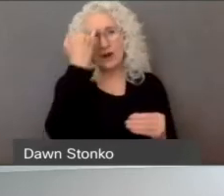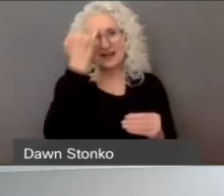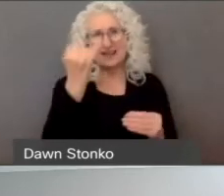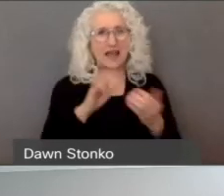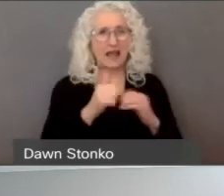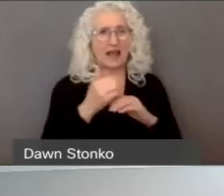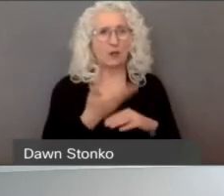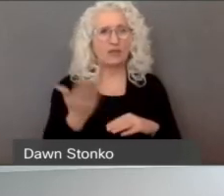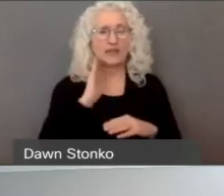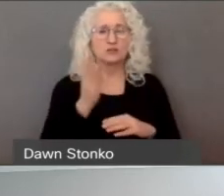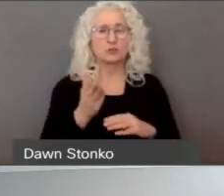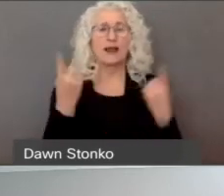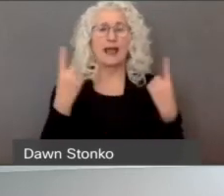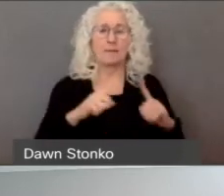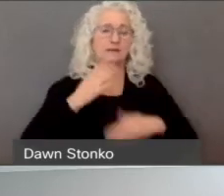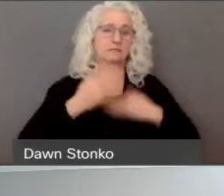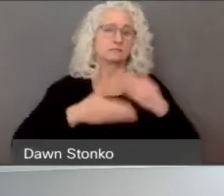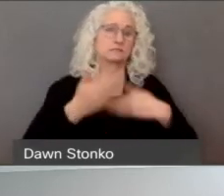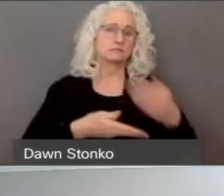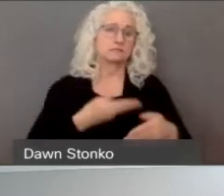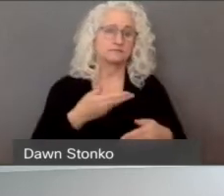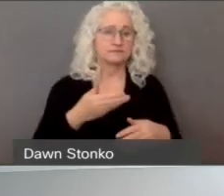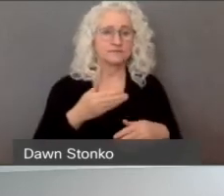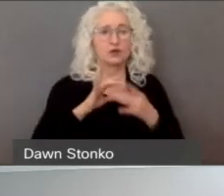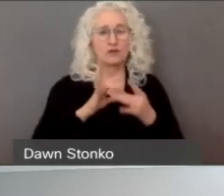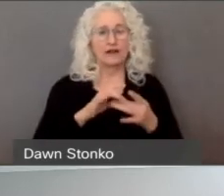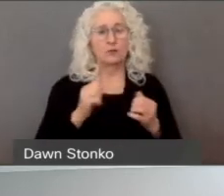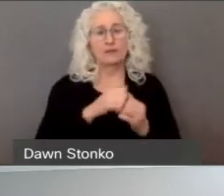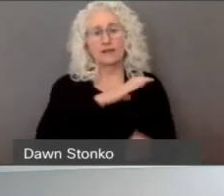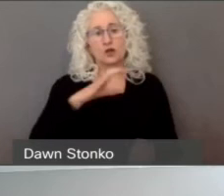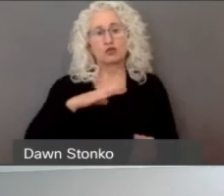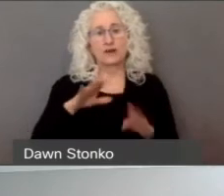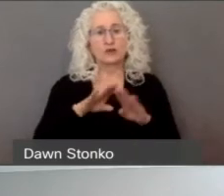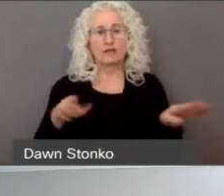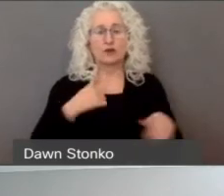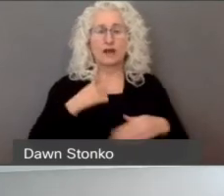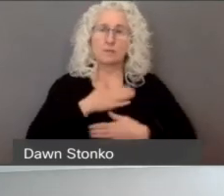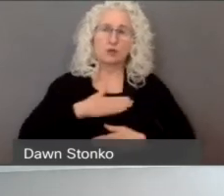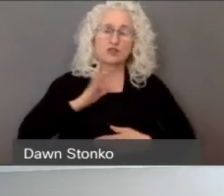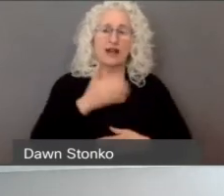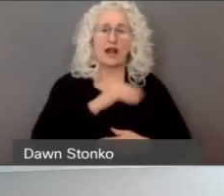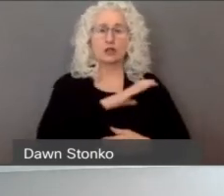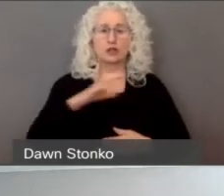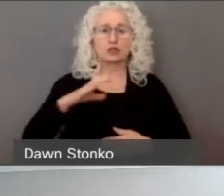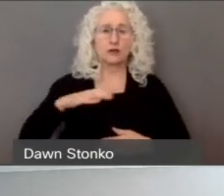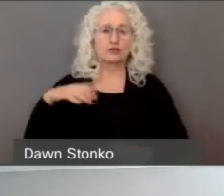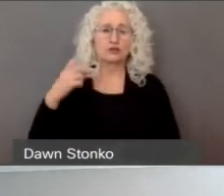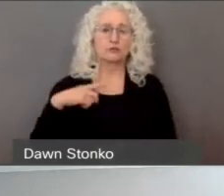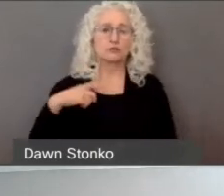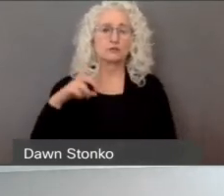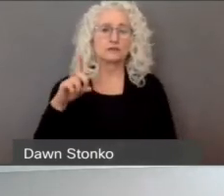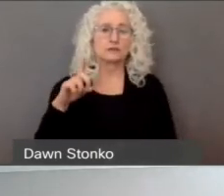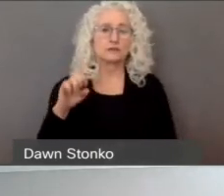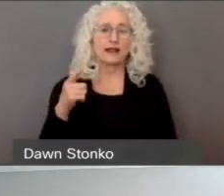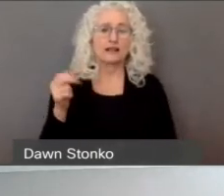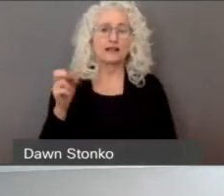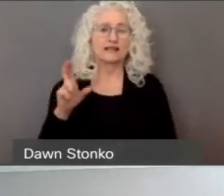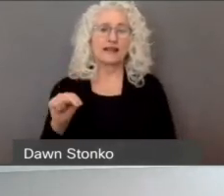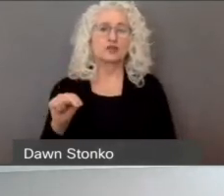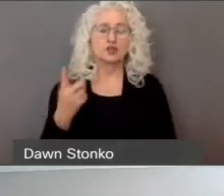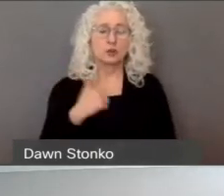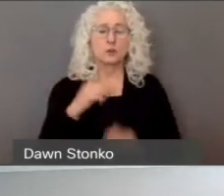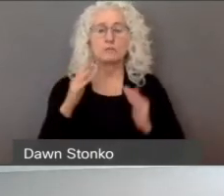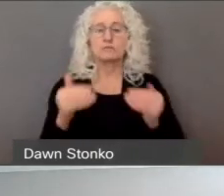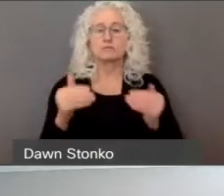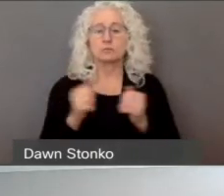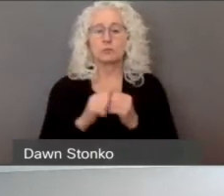things were going to unfold at the congressional level, and I appreciate our congressional delegation. Then we moved forward with a second round,